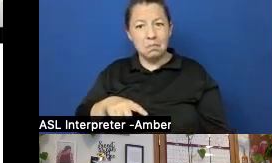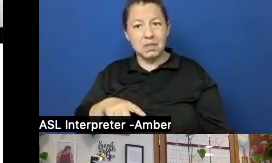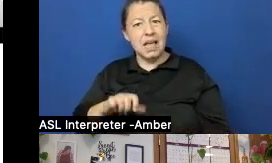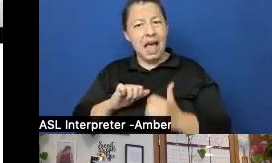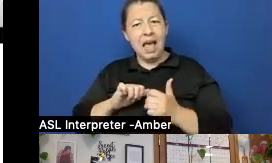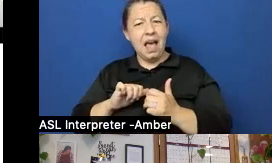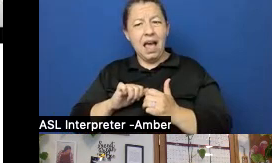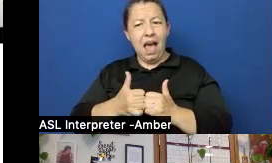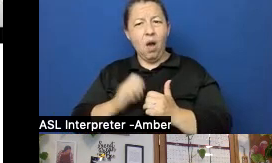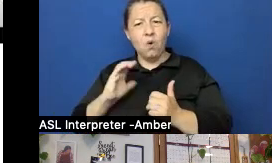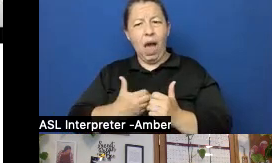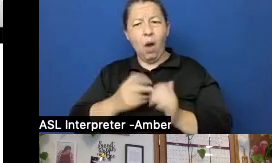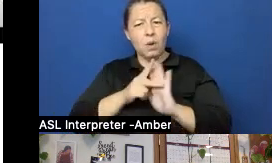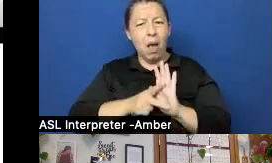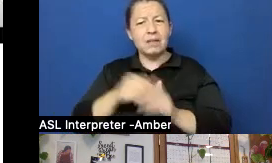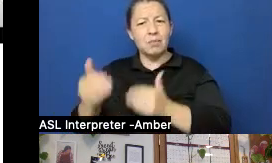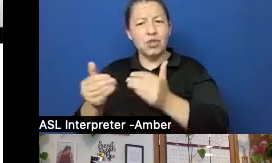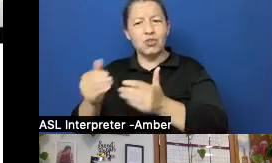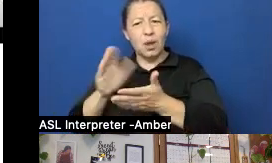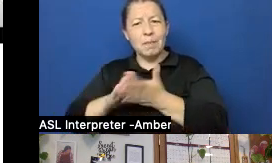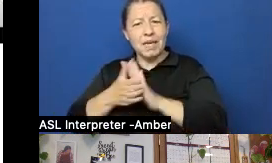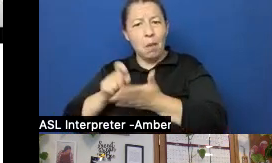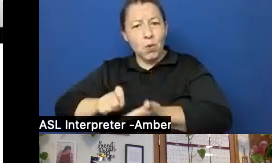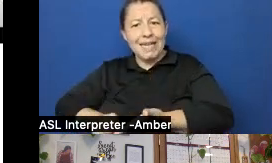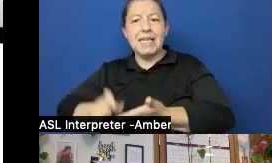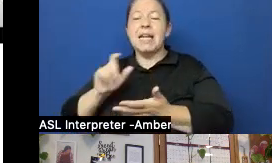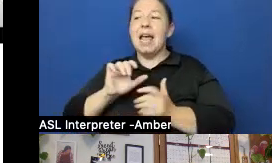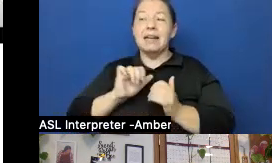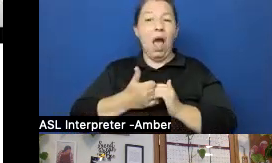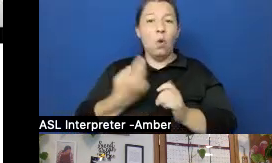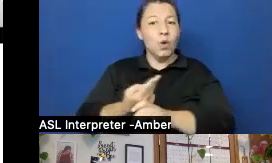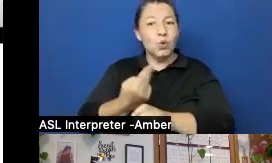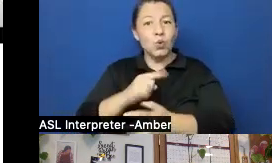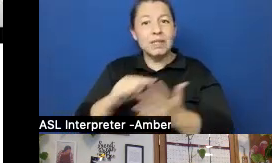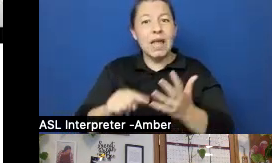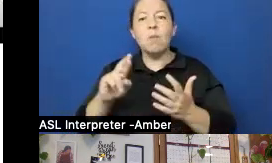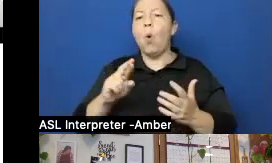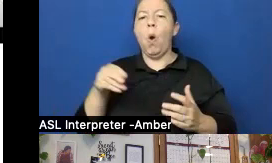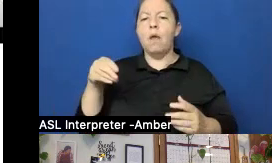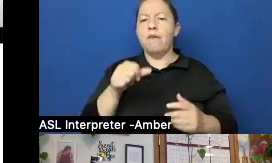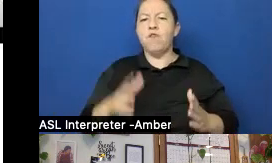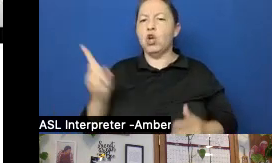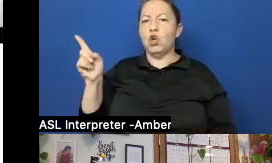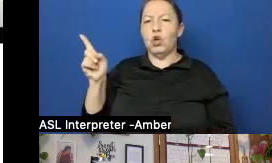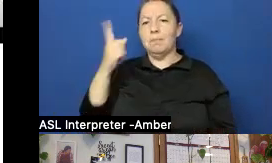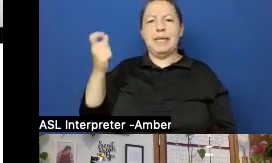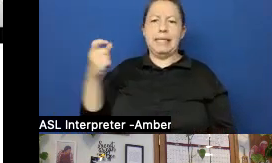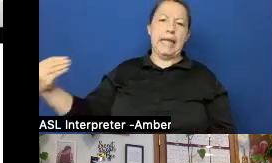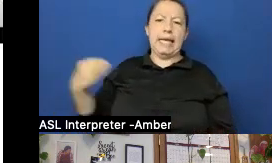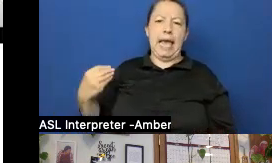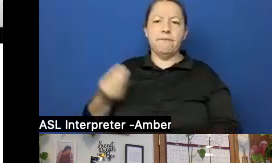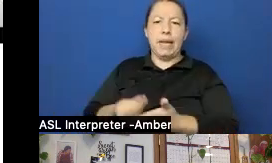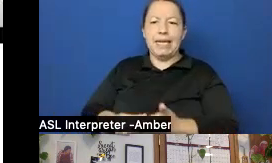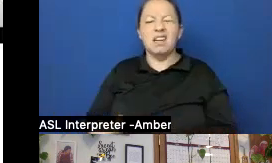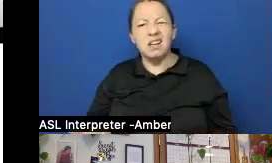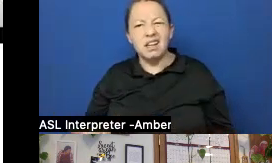procedures are written and how our practices are, or is the funder just driving the bus because they give us the money? So it's all of